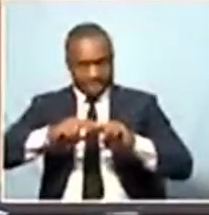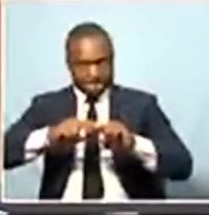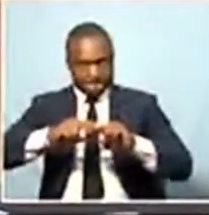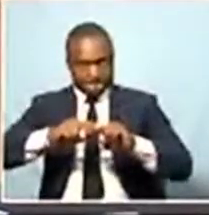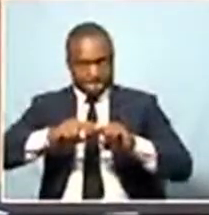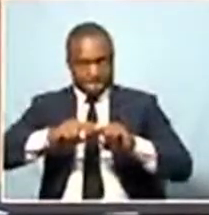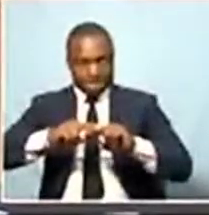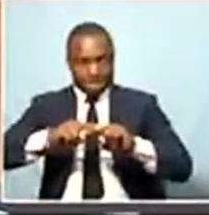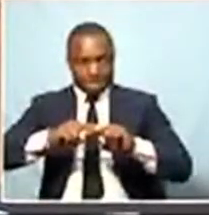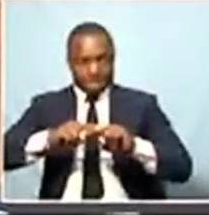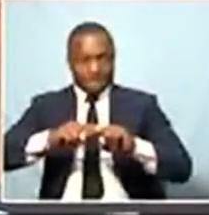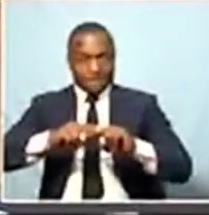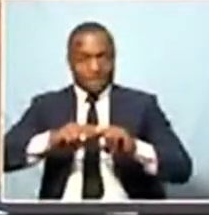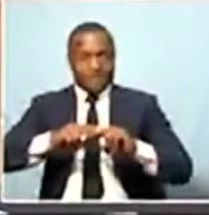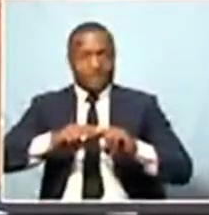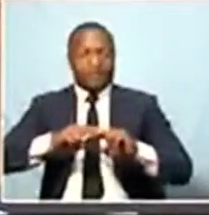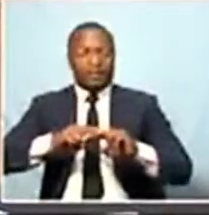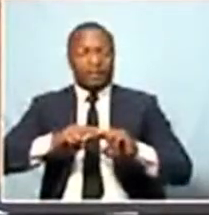interface?